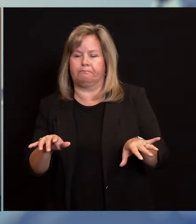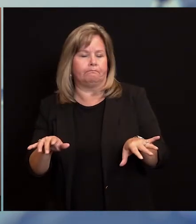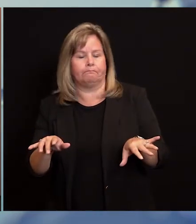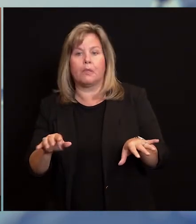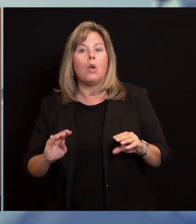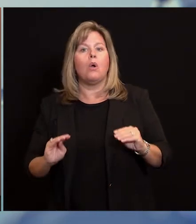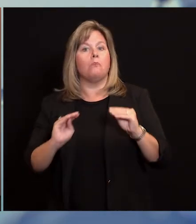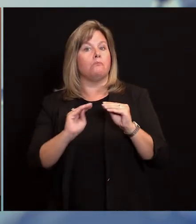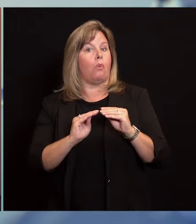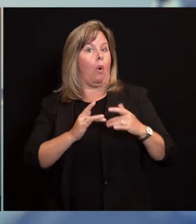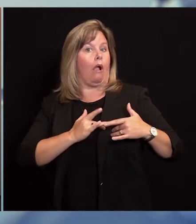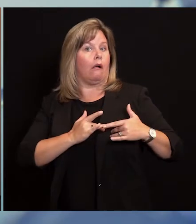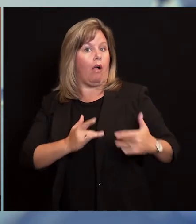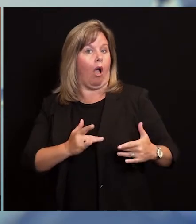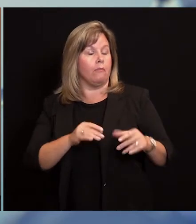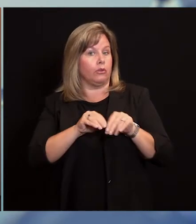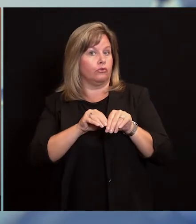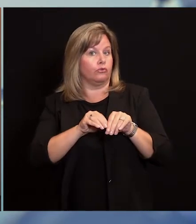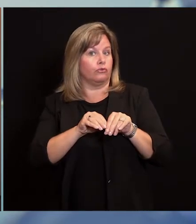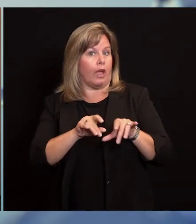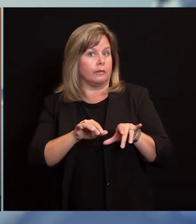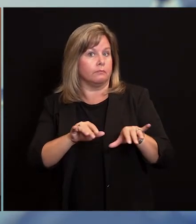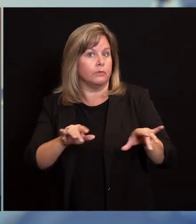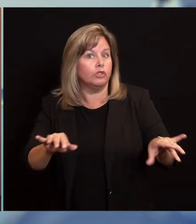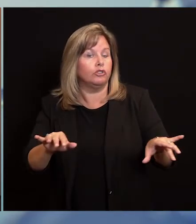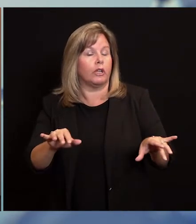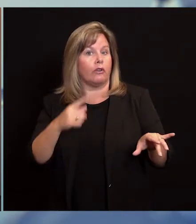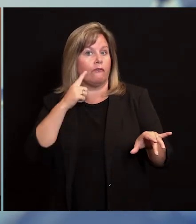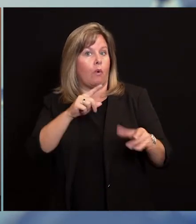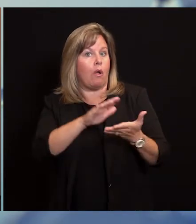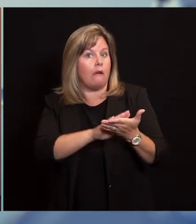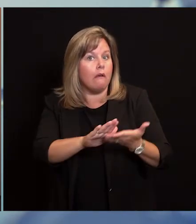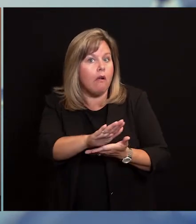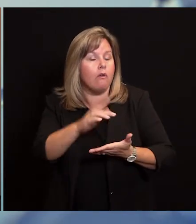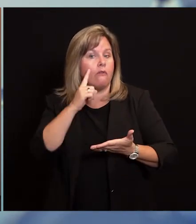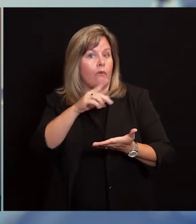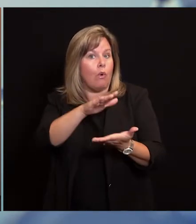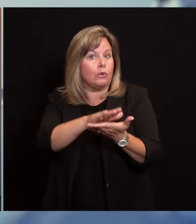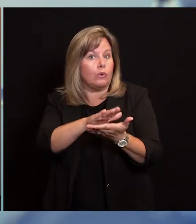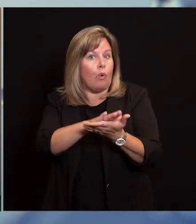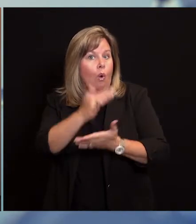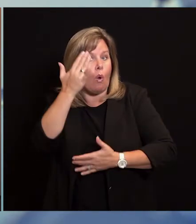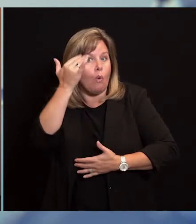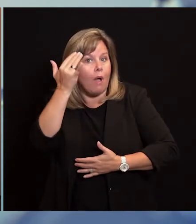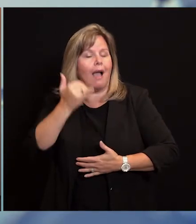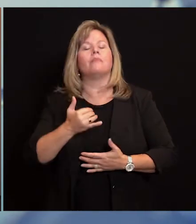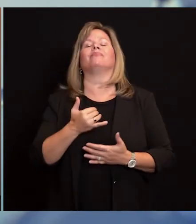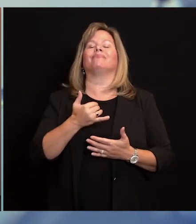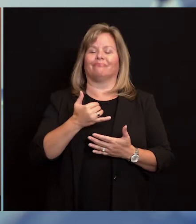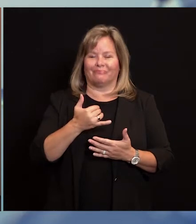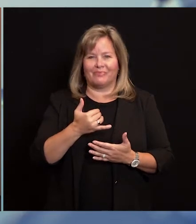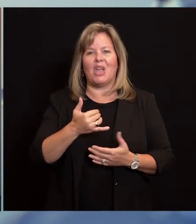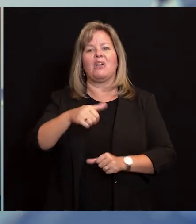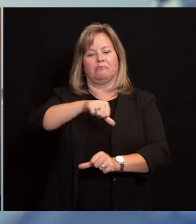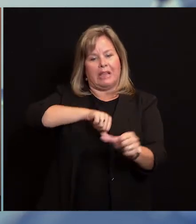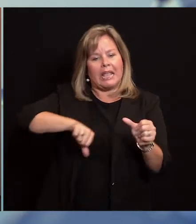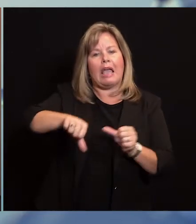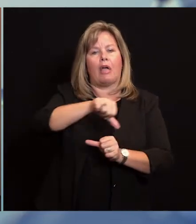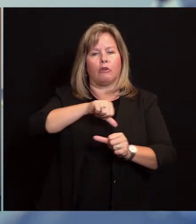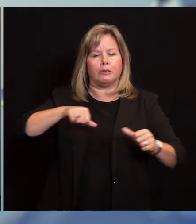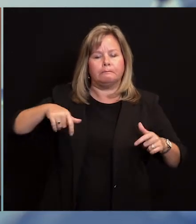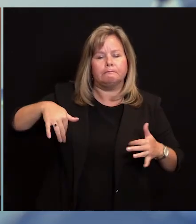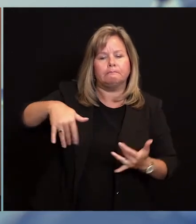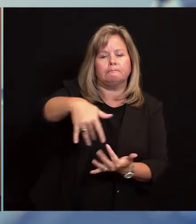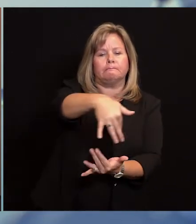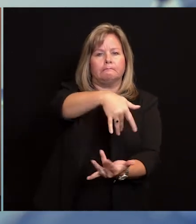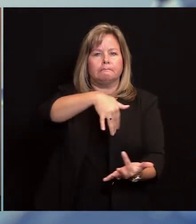the most common reason these cases and these outbreaks are happening is because of social gatherings and events outside